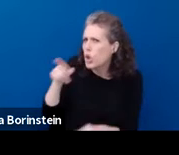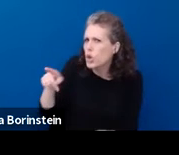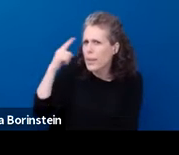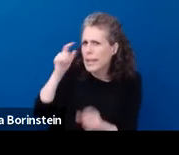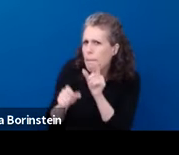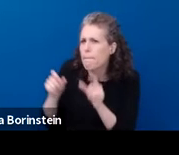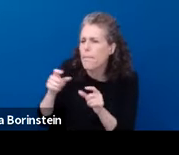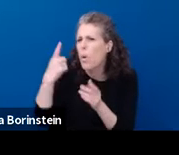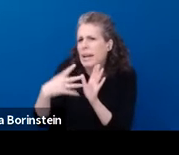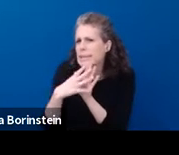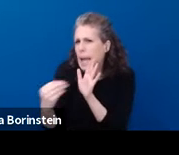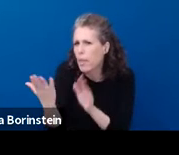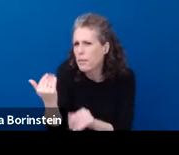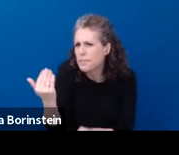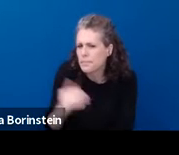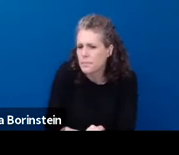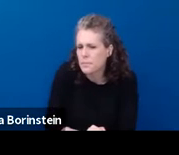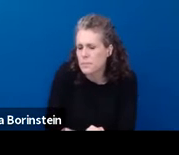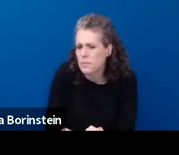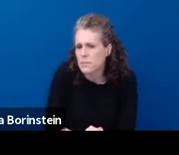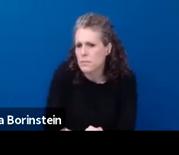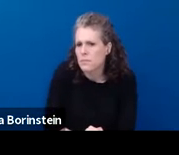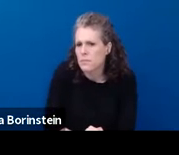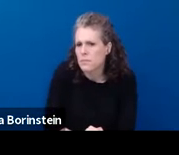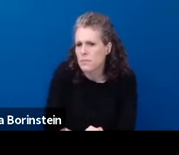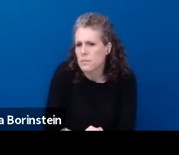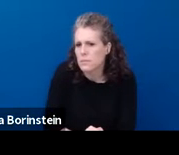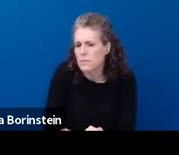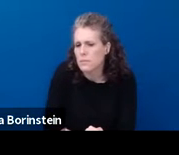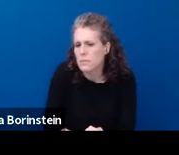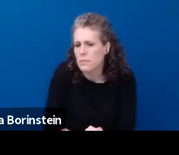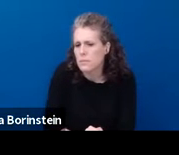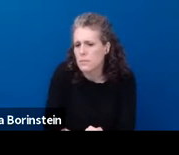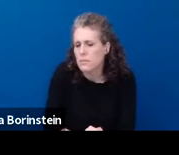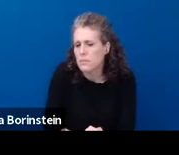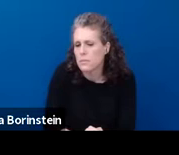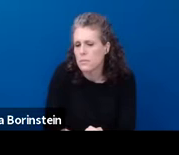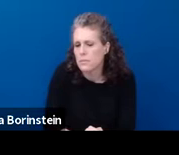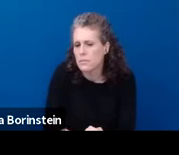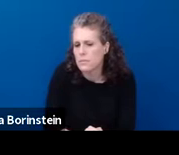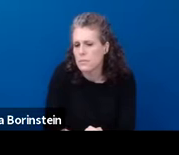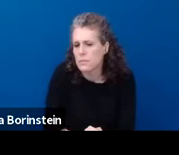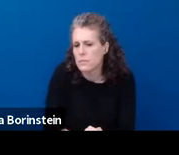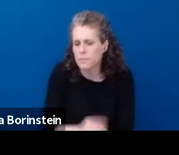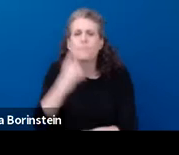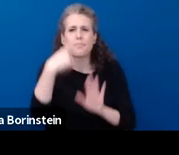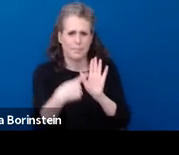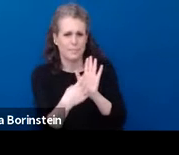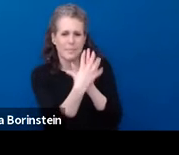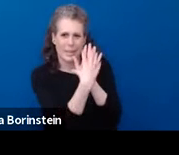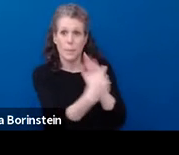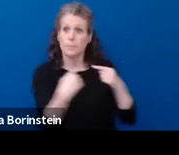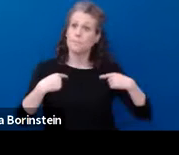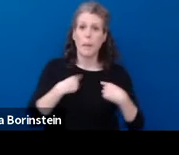write? For instance, I'm a disabled person who is very good